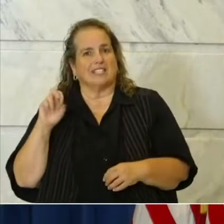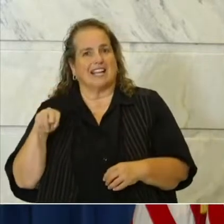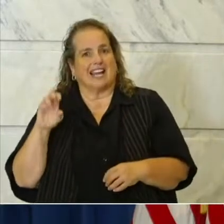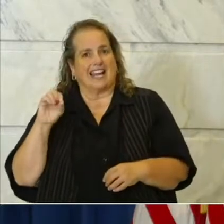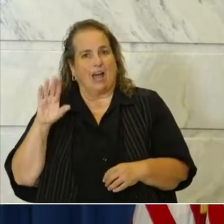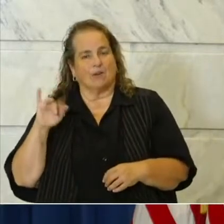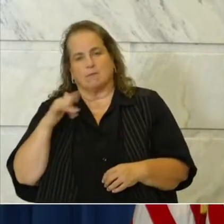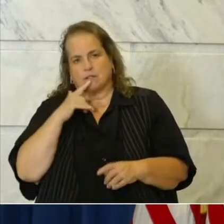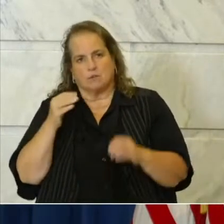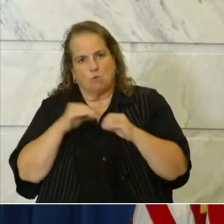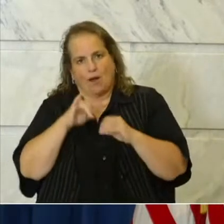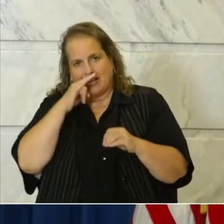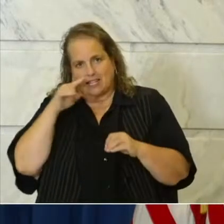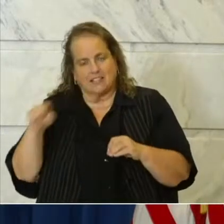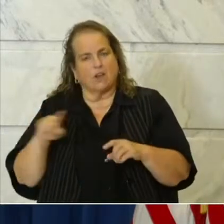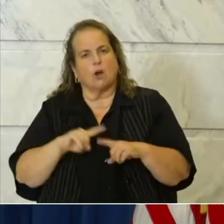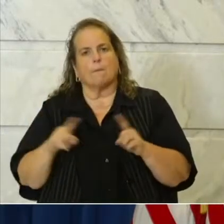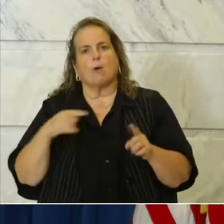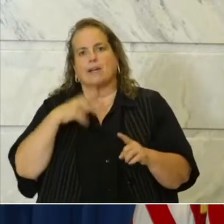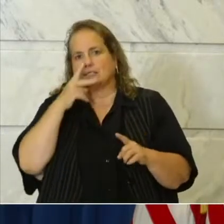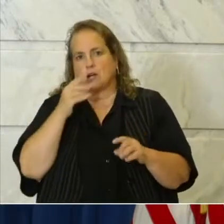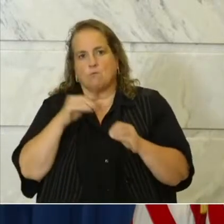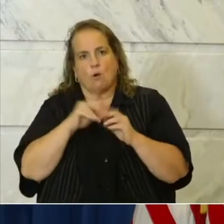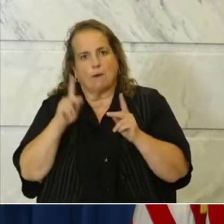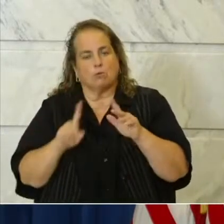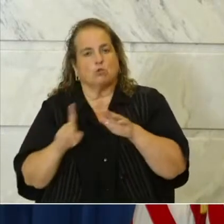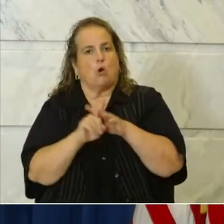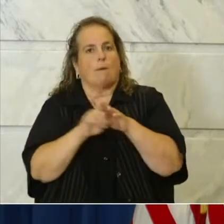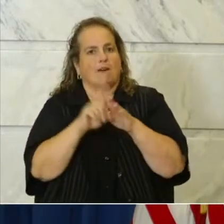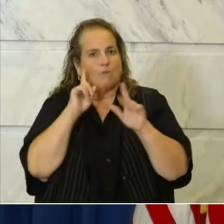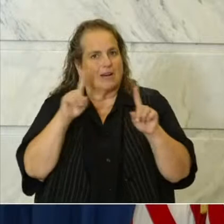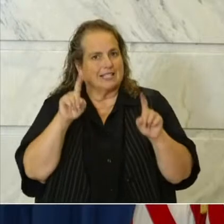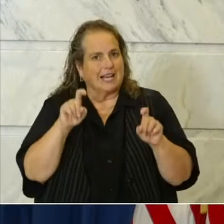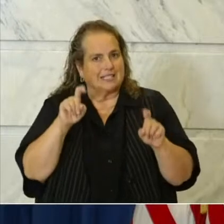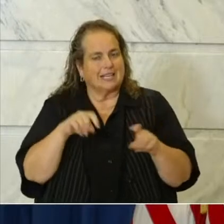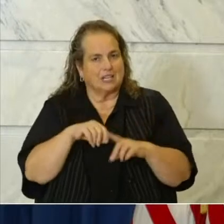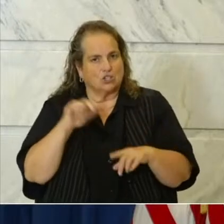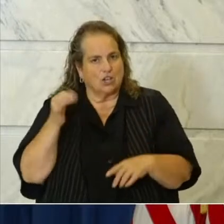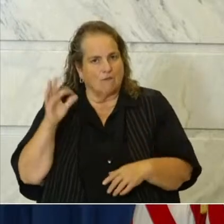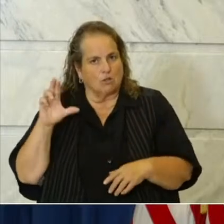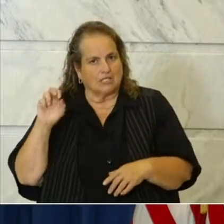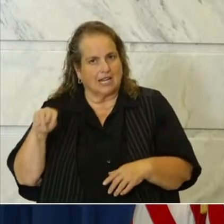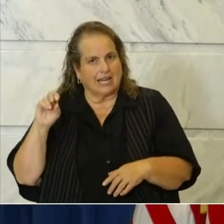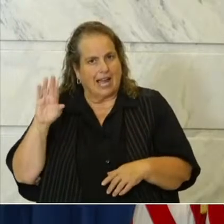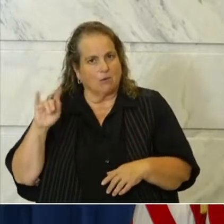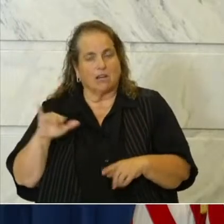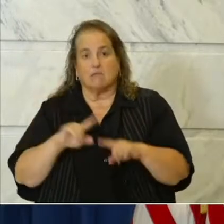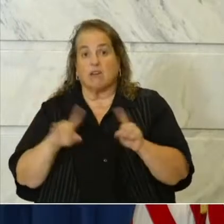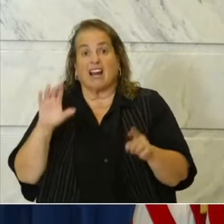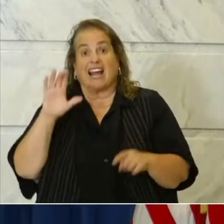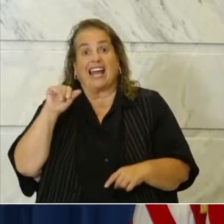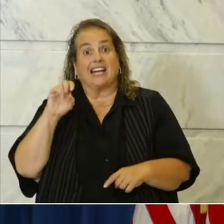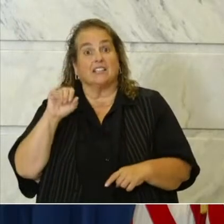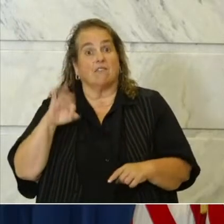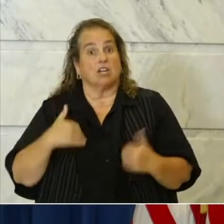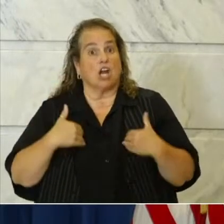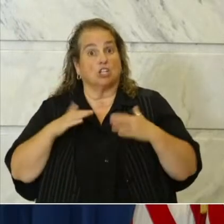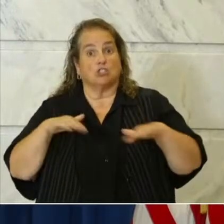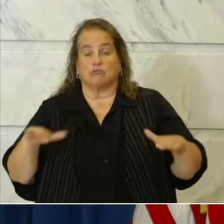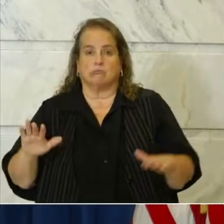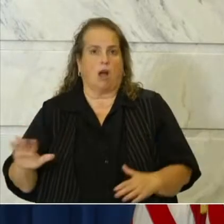Jefferson County, and we see more people show up for testing in Jefferson County. But we are seeing cases in young